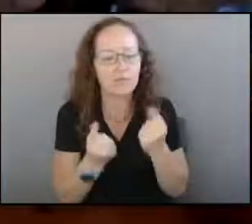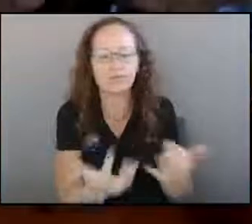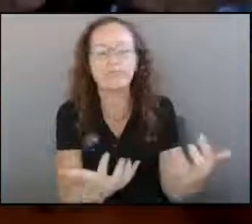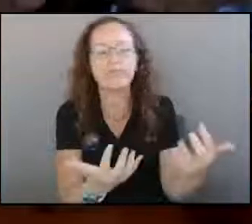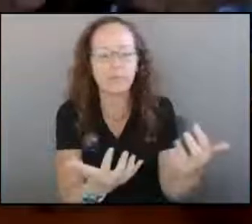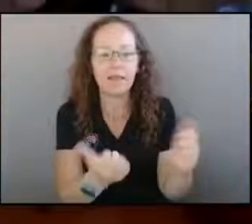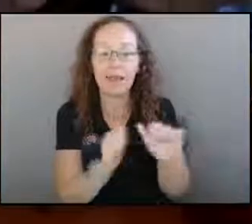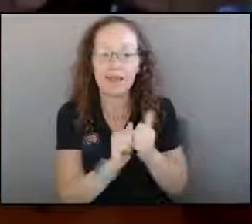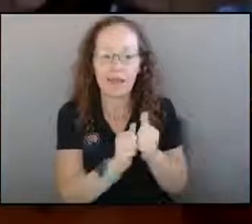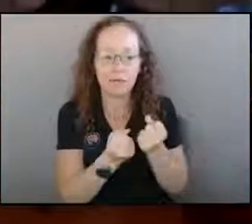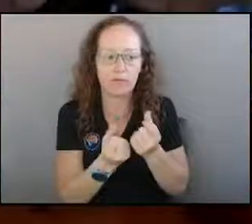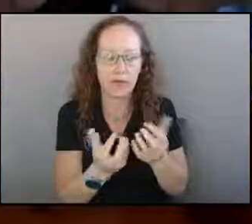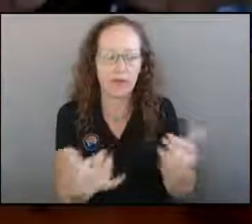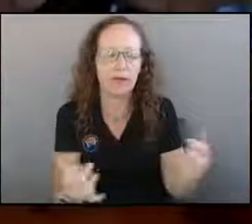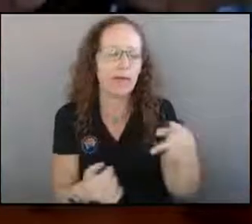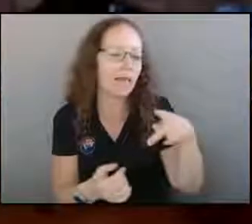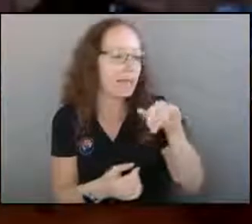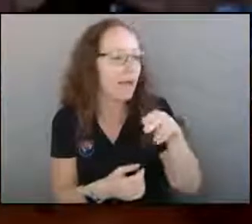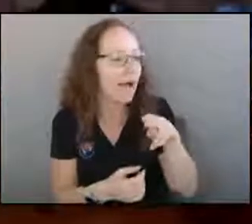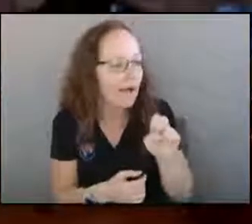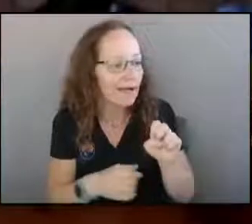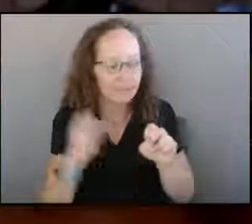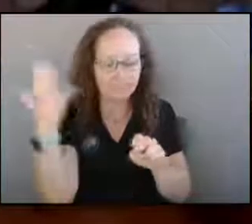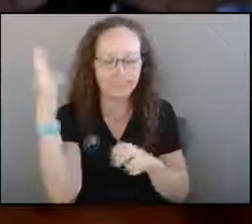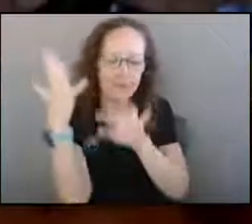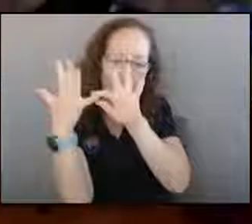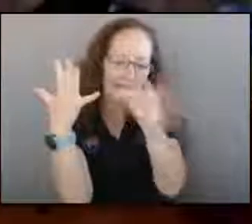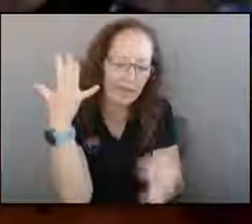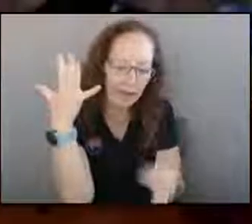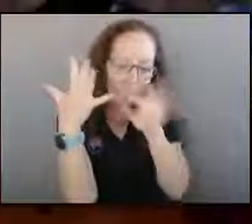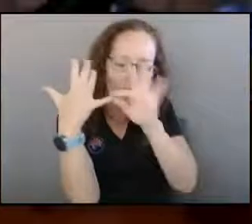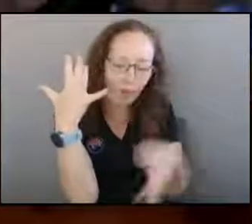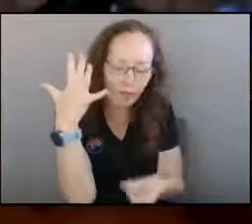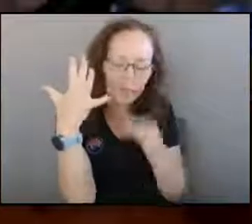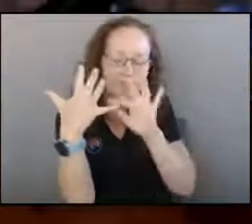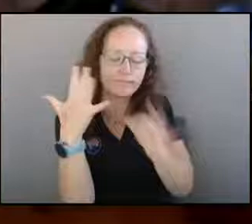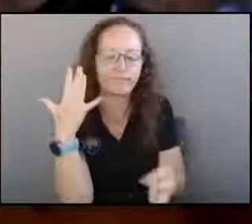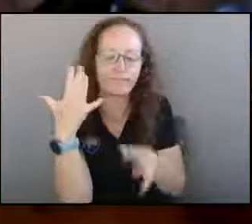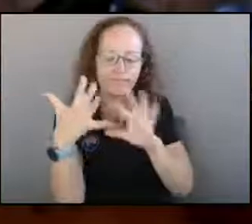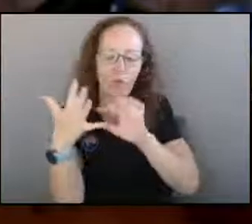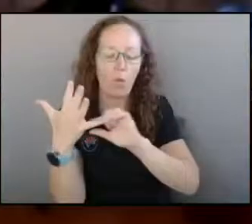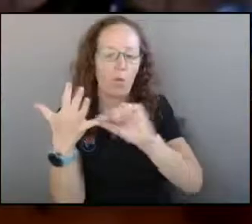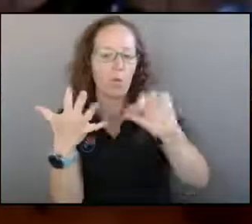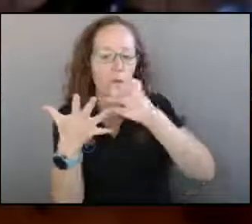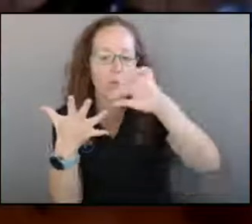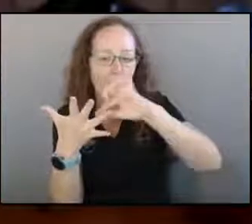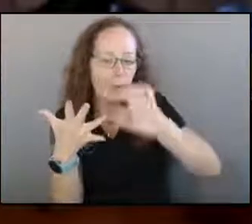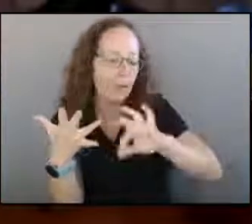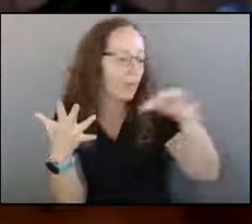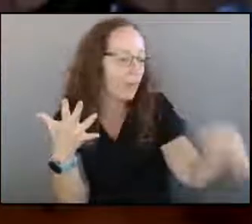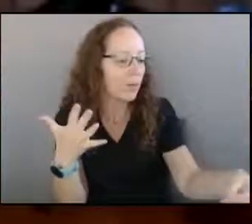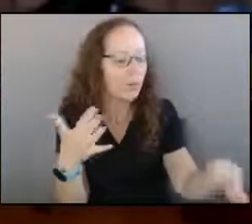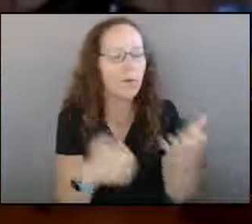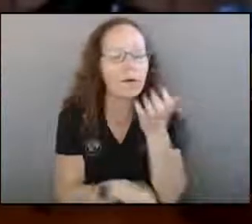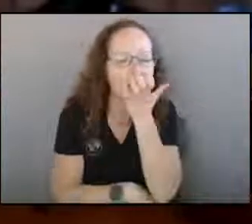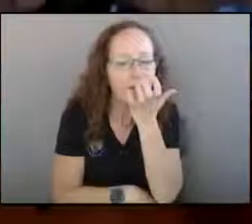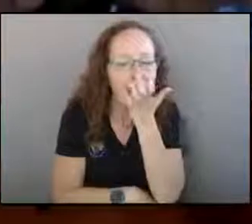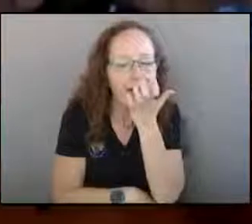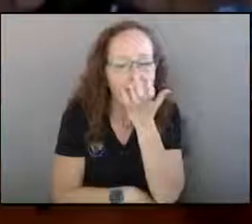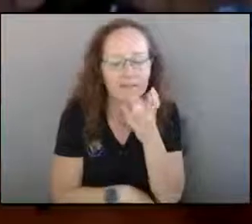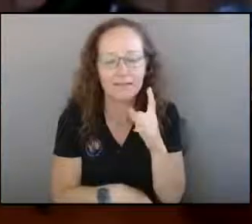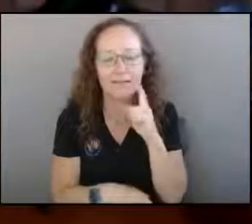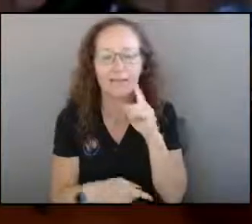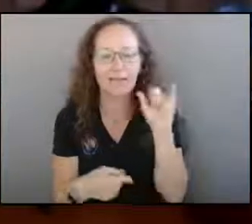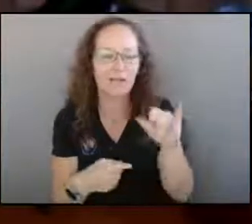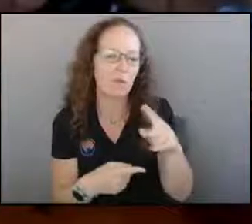the small twigs, the blades of grass. Those are going to be dry again tomorrow, down to 1%. The 1,000-hour